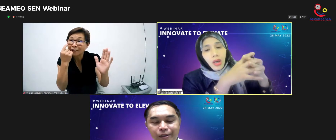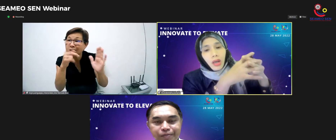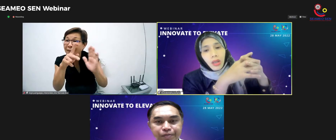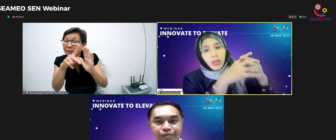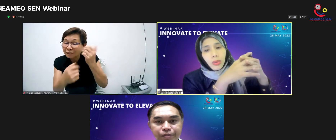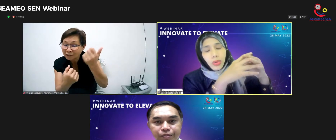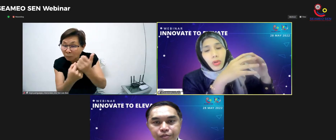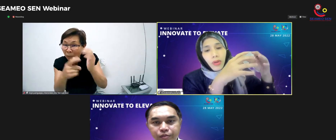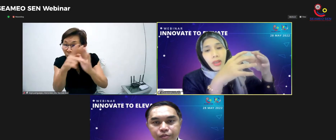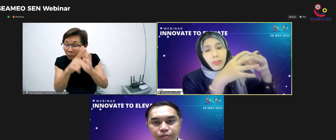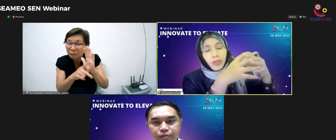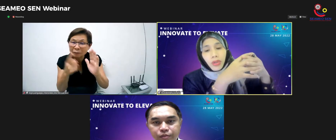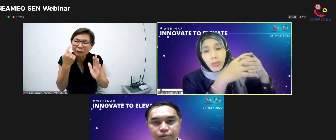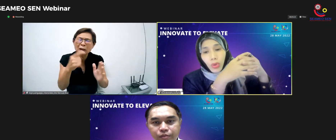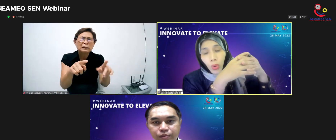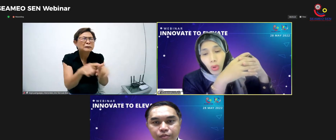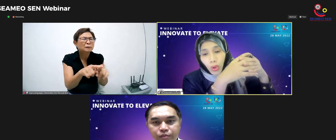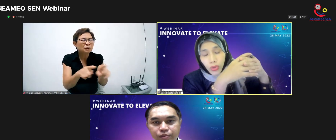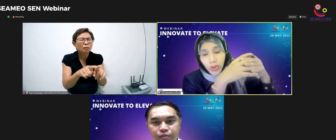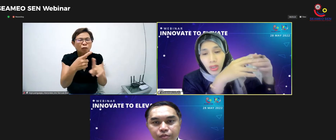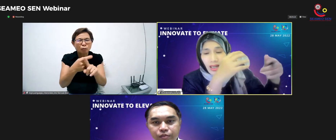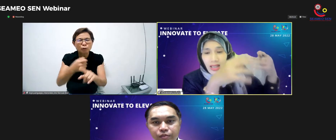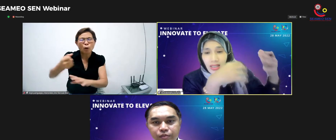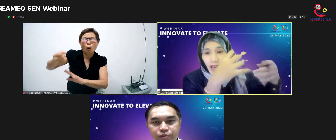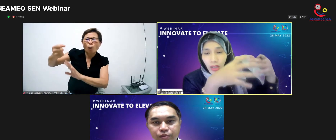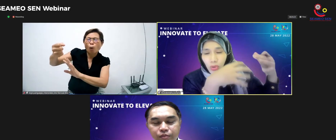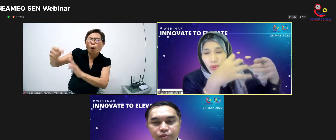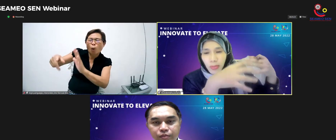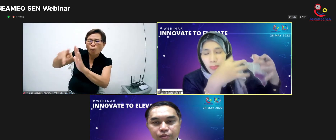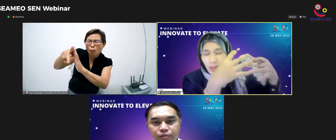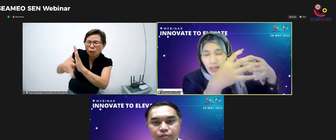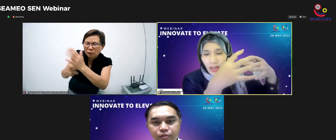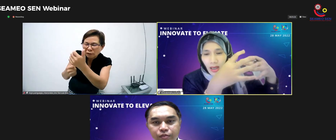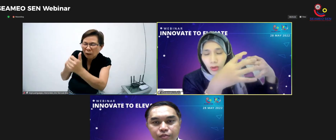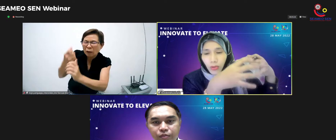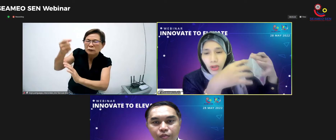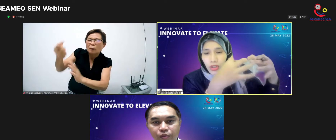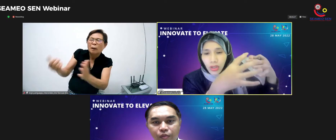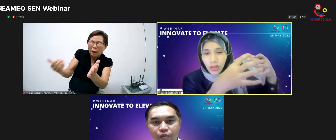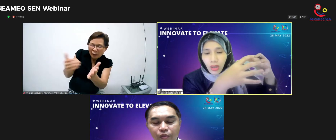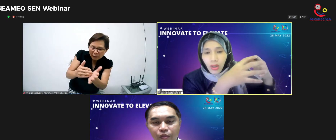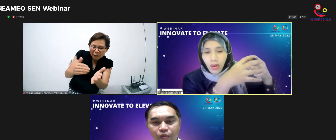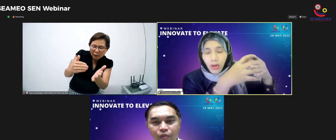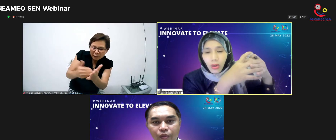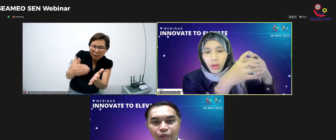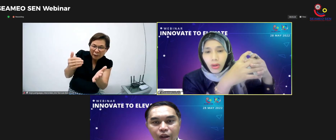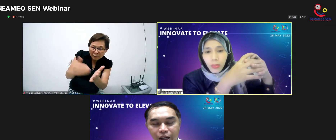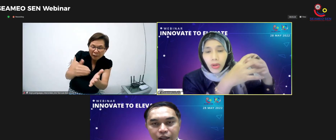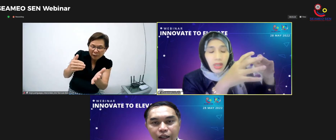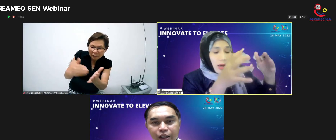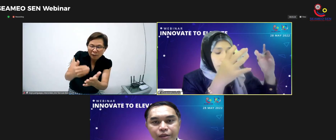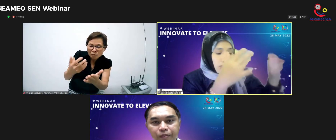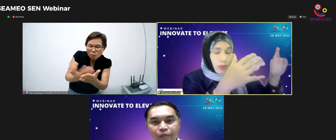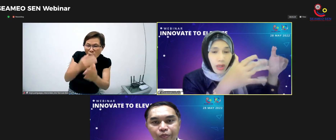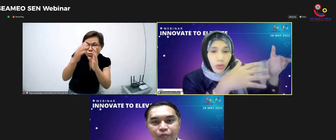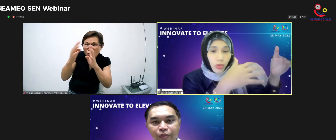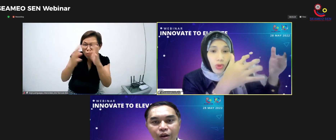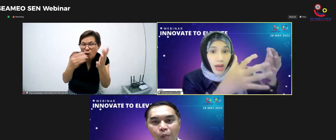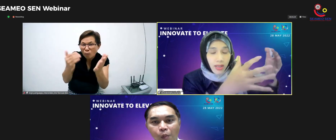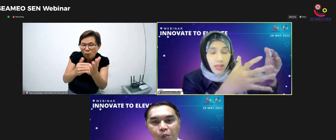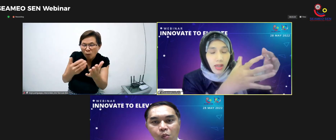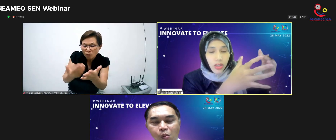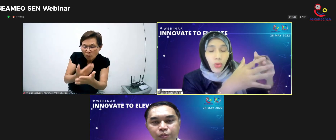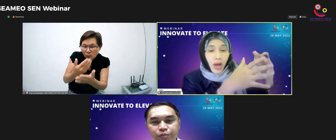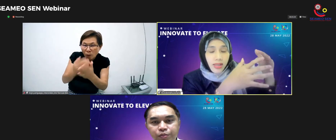be some sort of like something for them to hold on so they can decide to repeat an innovation? Or because after this, I would like to